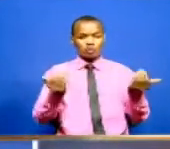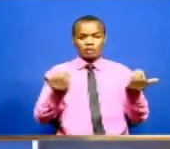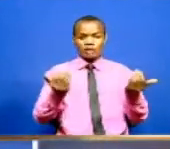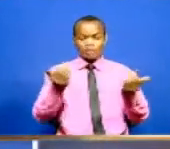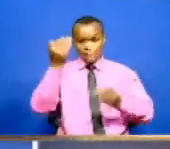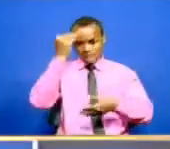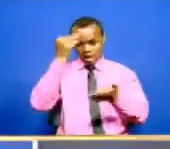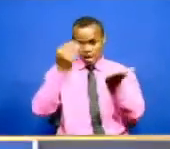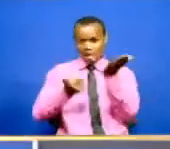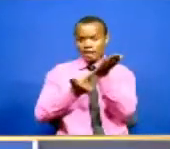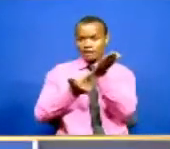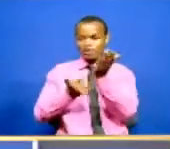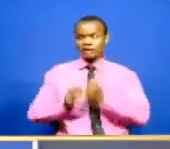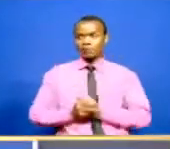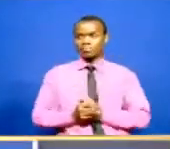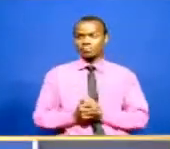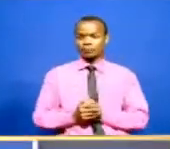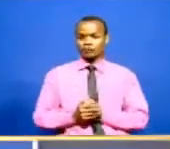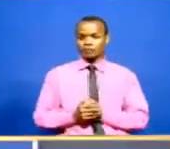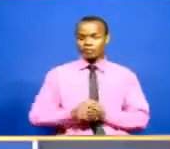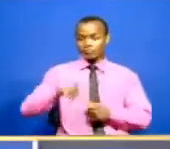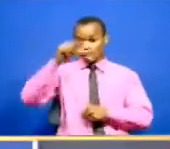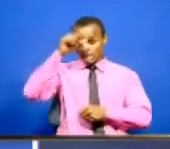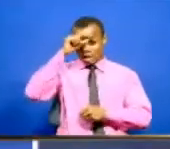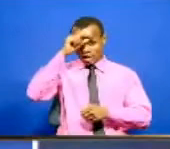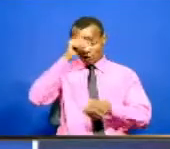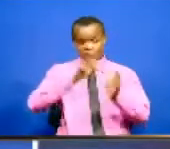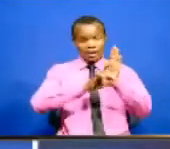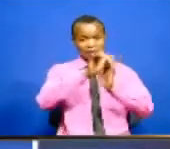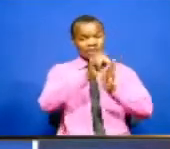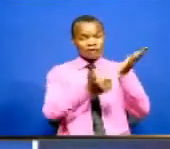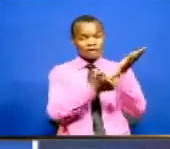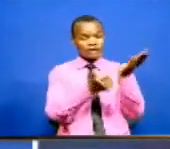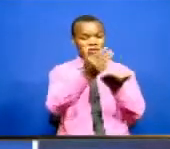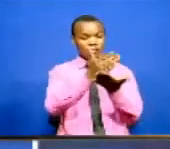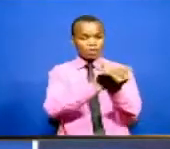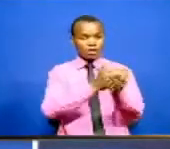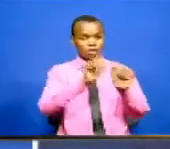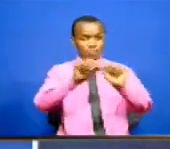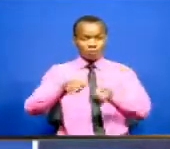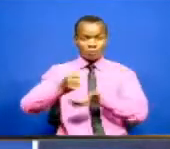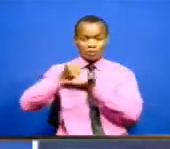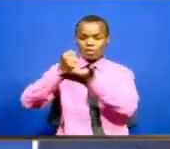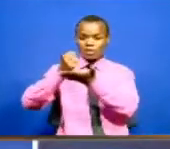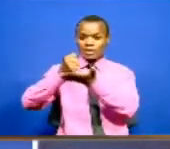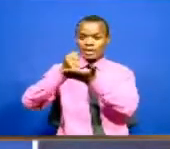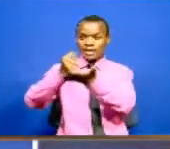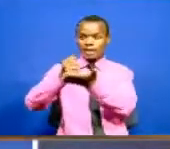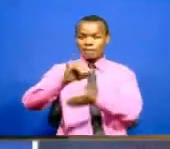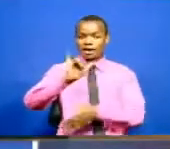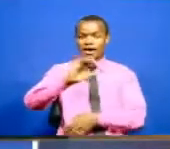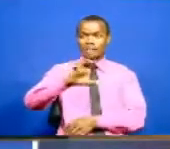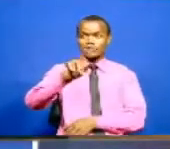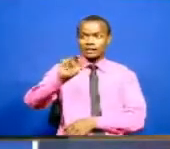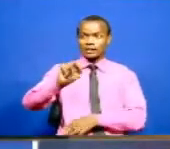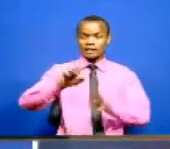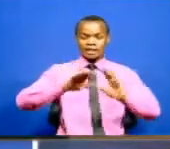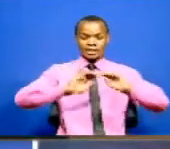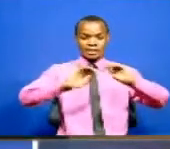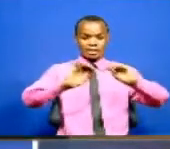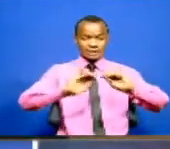The government developed the digital literacy program to aid the integration of ICT into teaching and